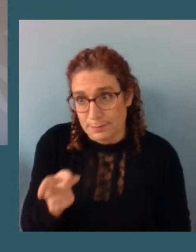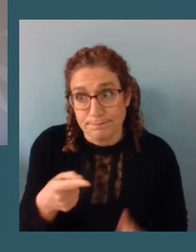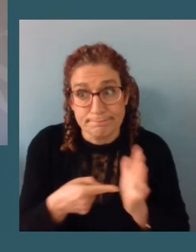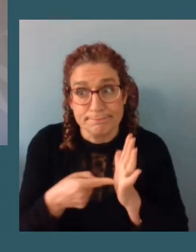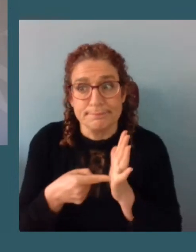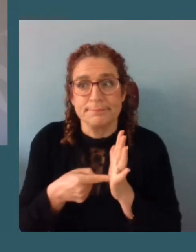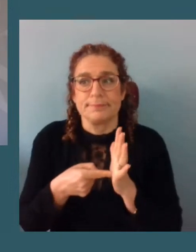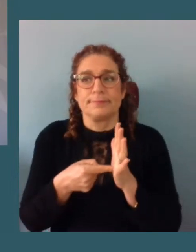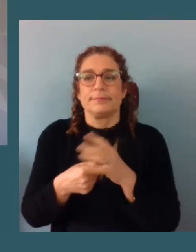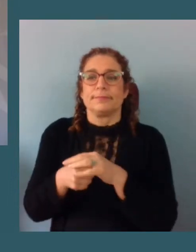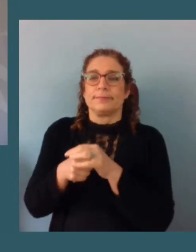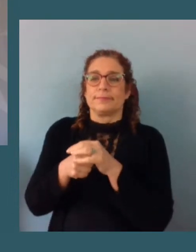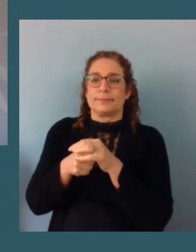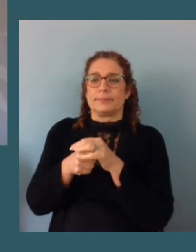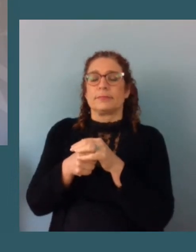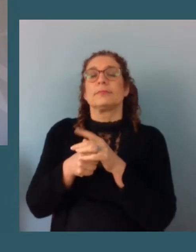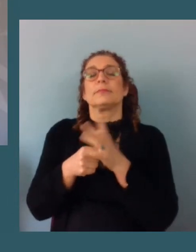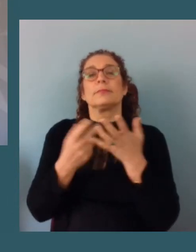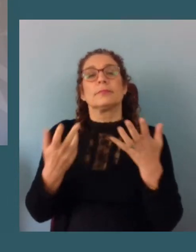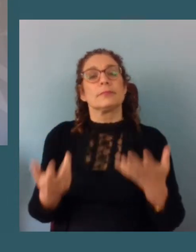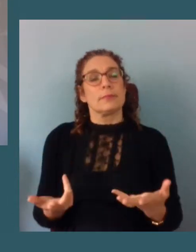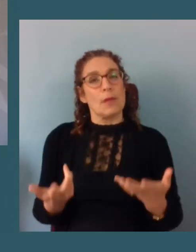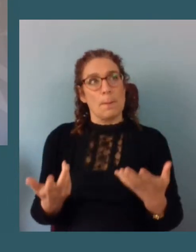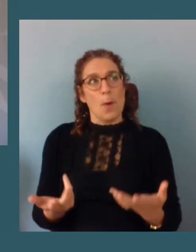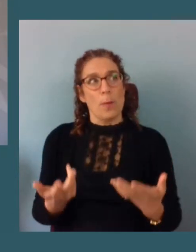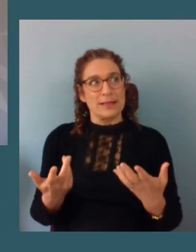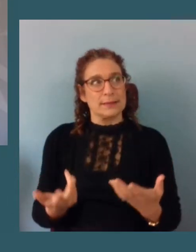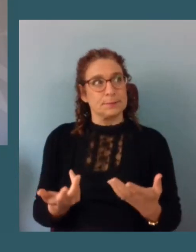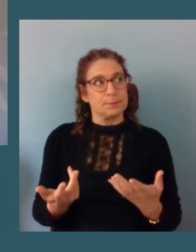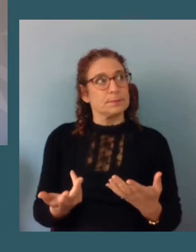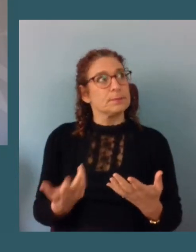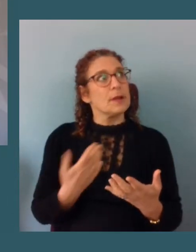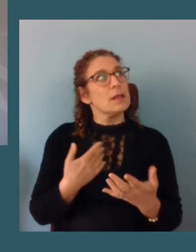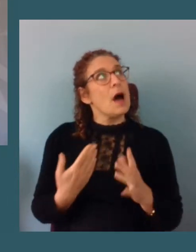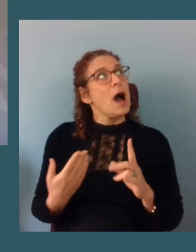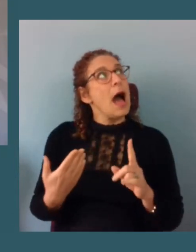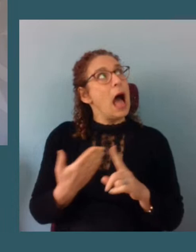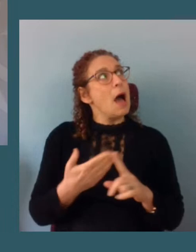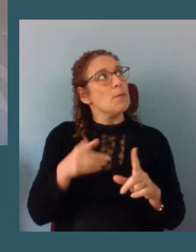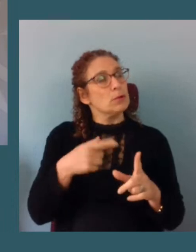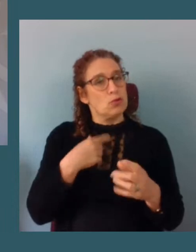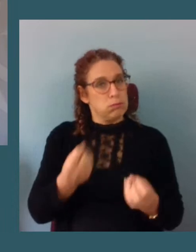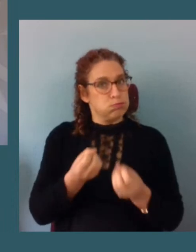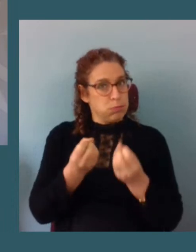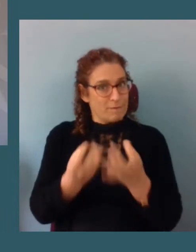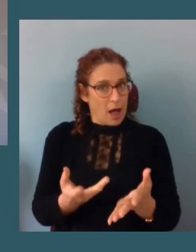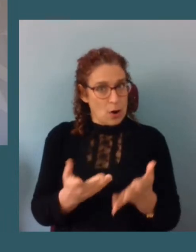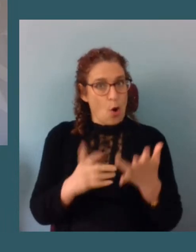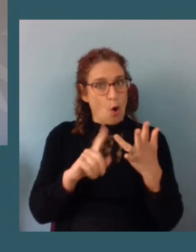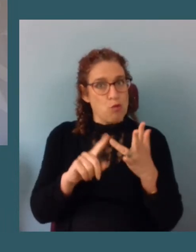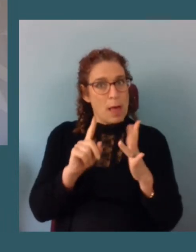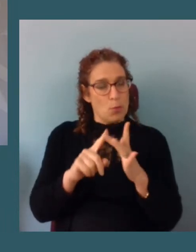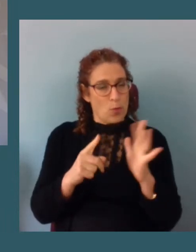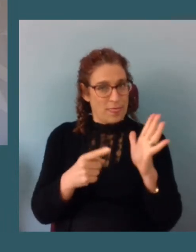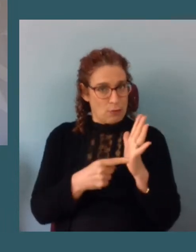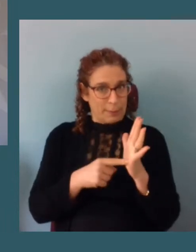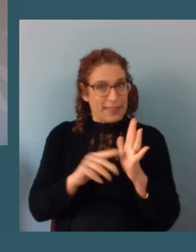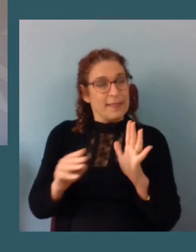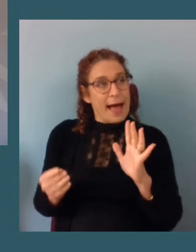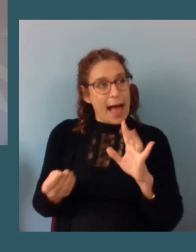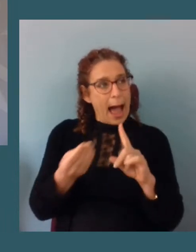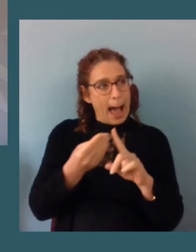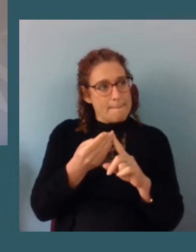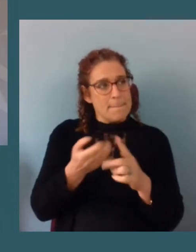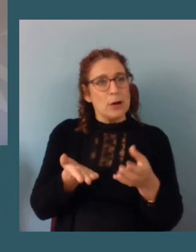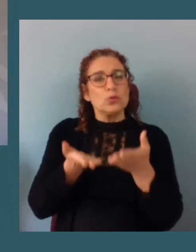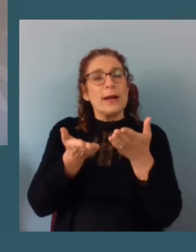point at present of providing oral immunotherapy is to give a little bit